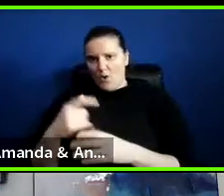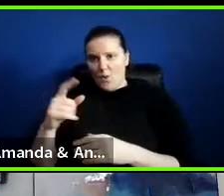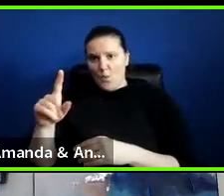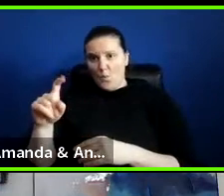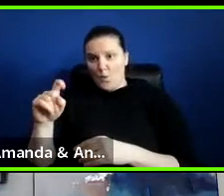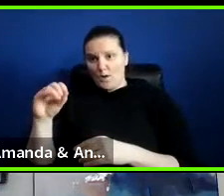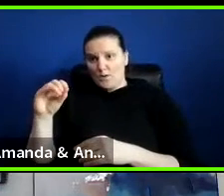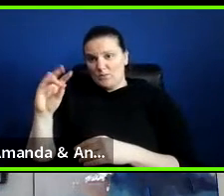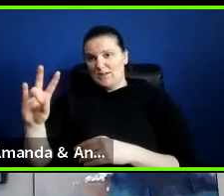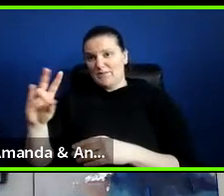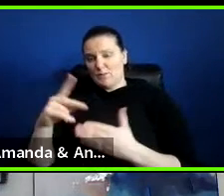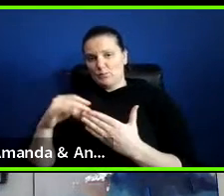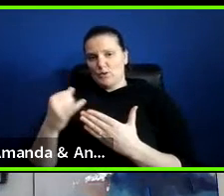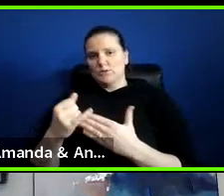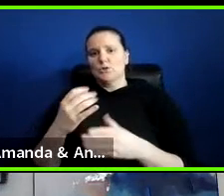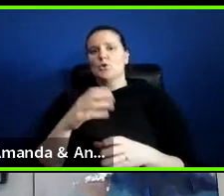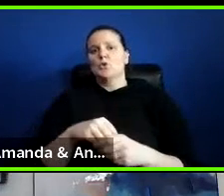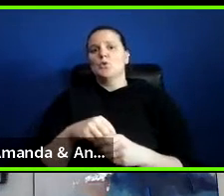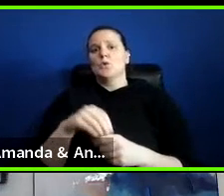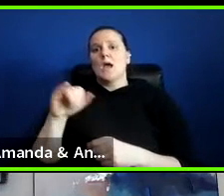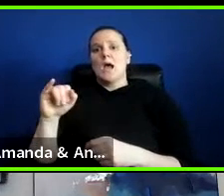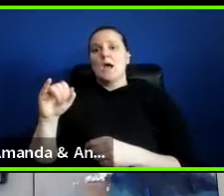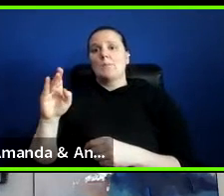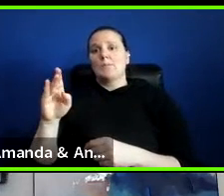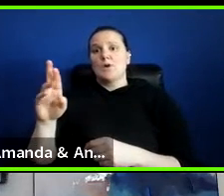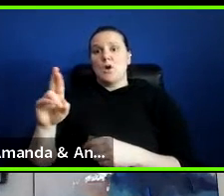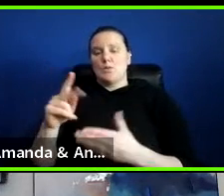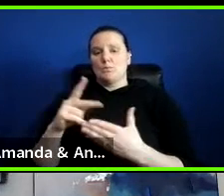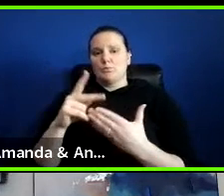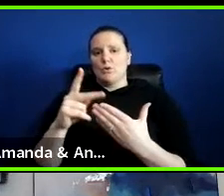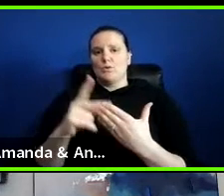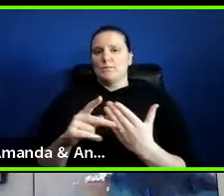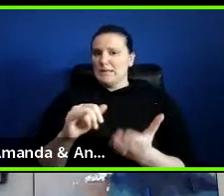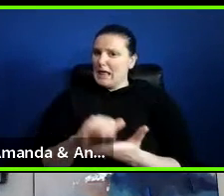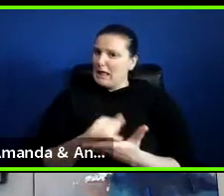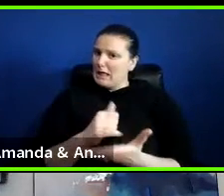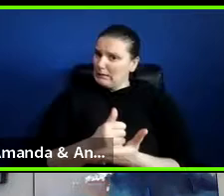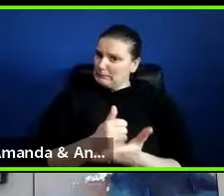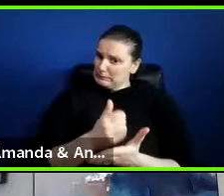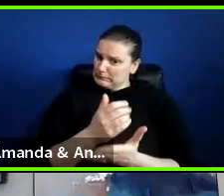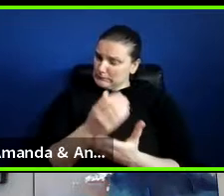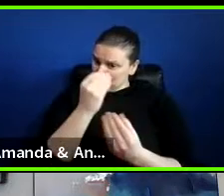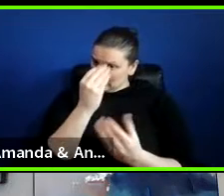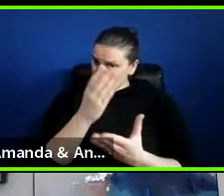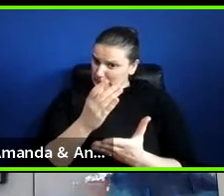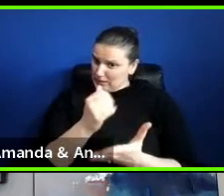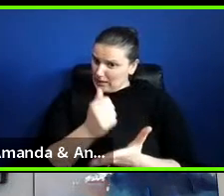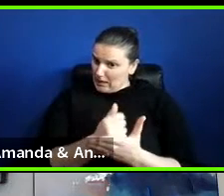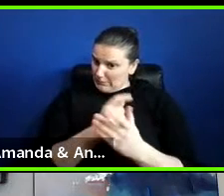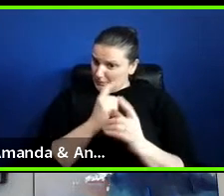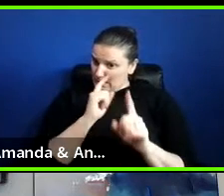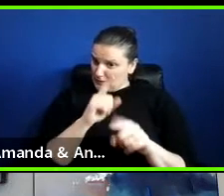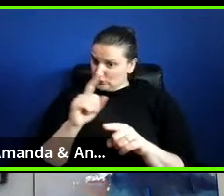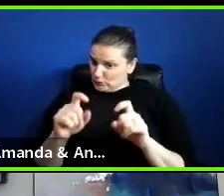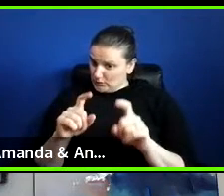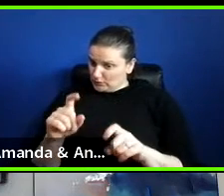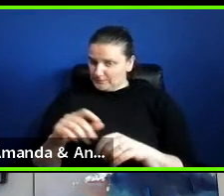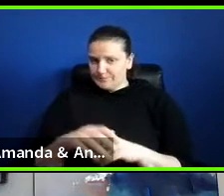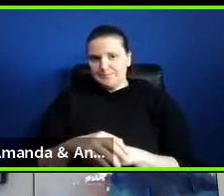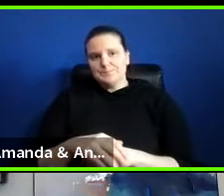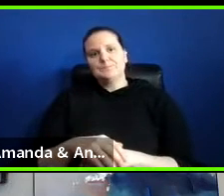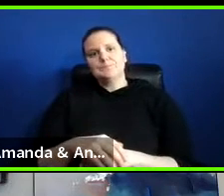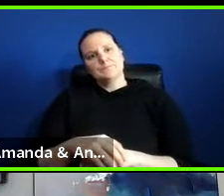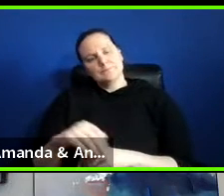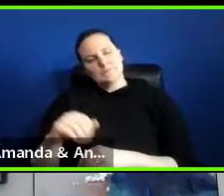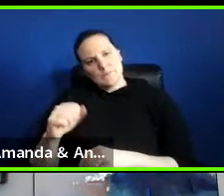That includes the IVR program. So hopefully that's helpful information. Does that help answer your question? It does, but